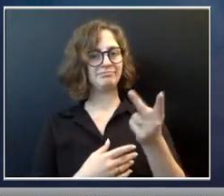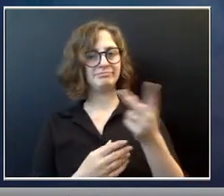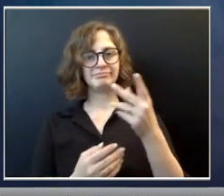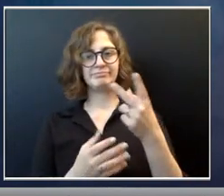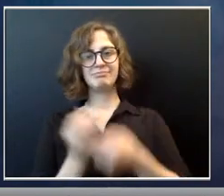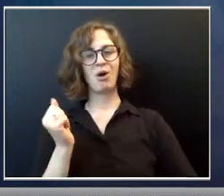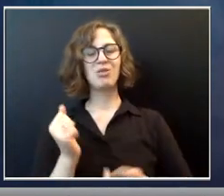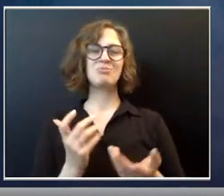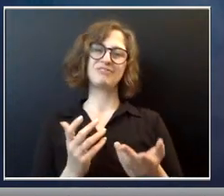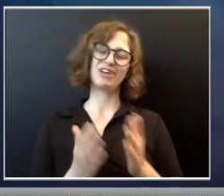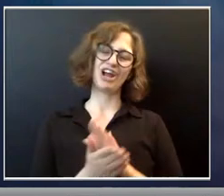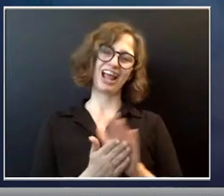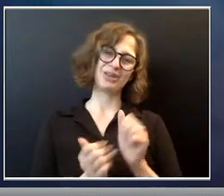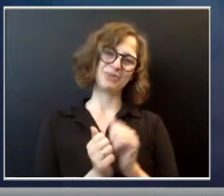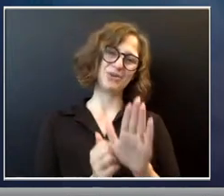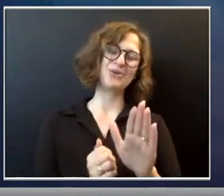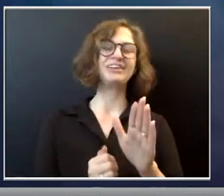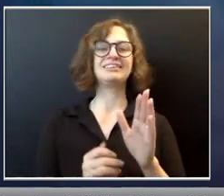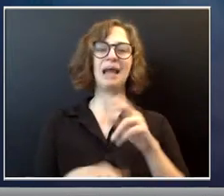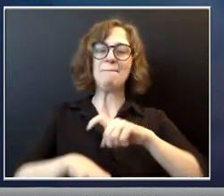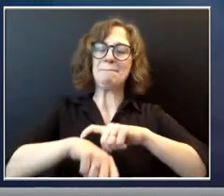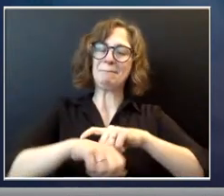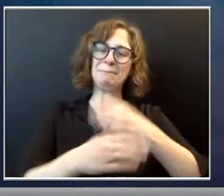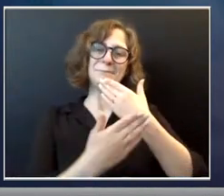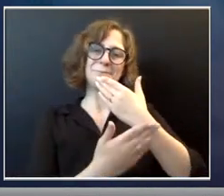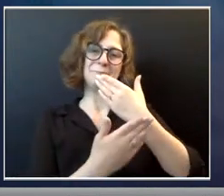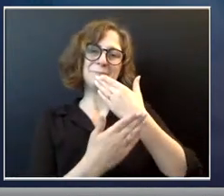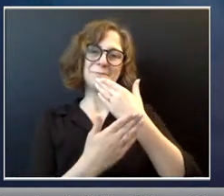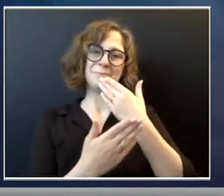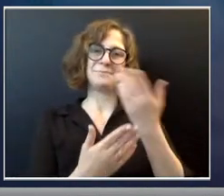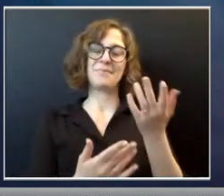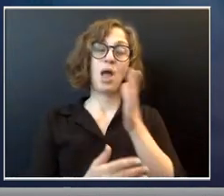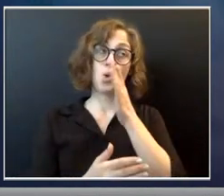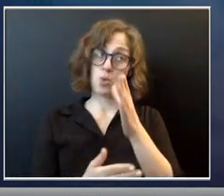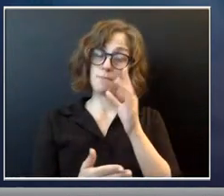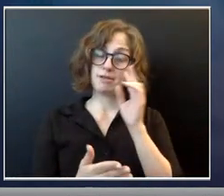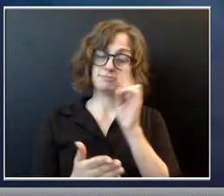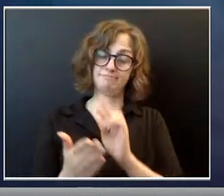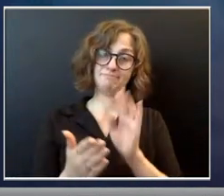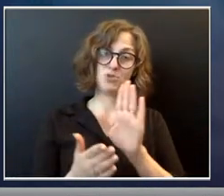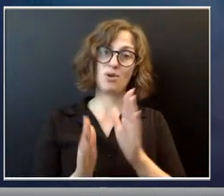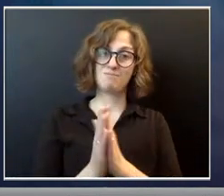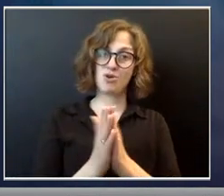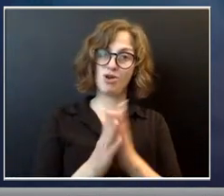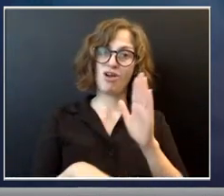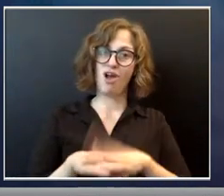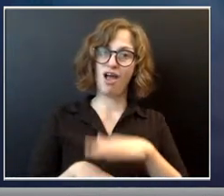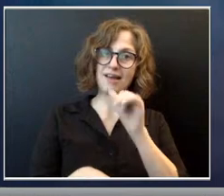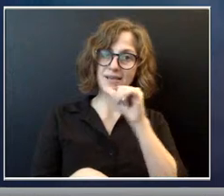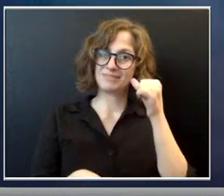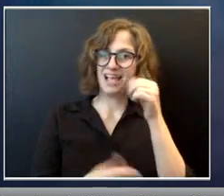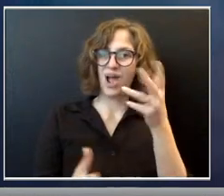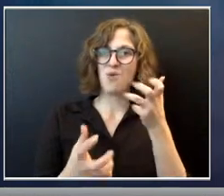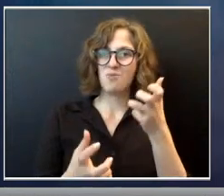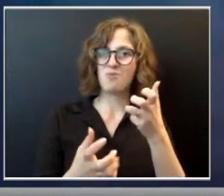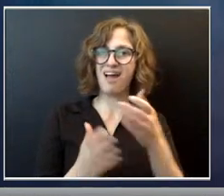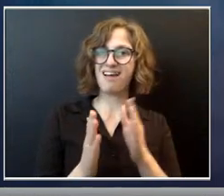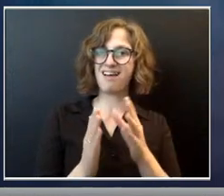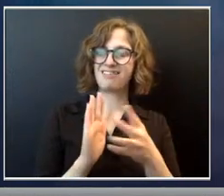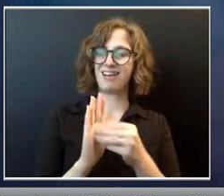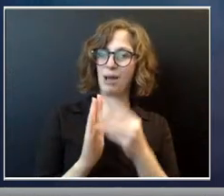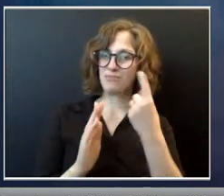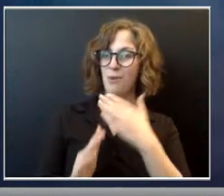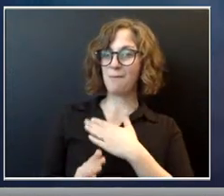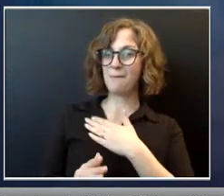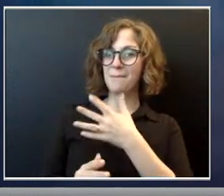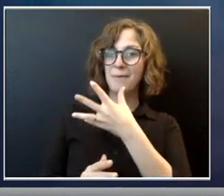time. So we appreciate it. And I'm going to check out your book on Amazon because I want to get a copy for my mom. And me. I'm going to try it